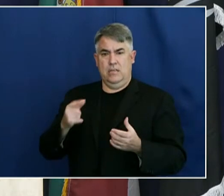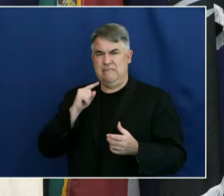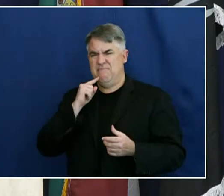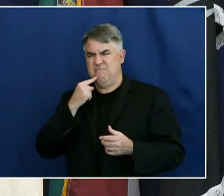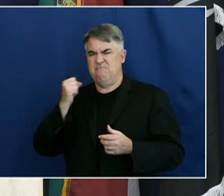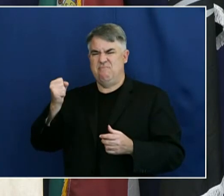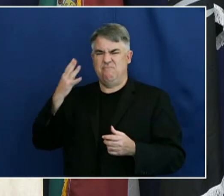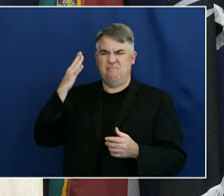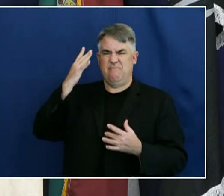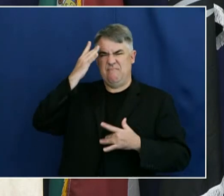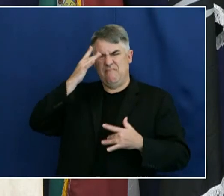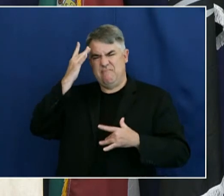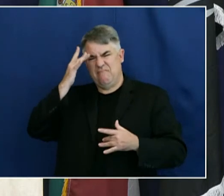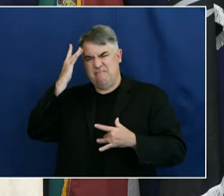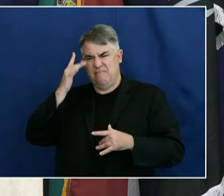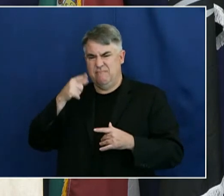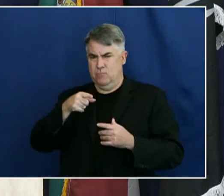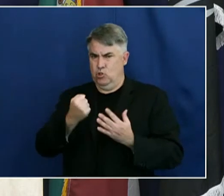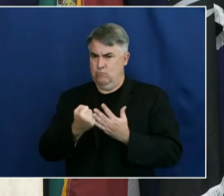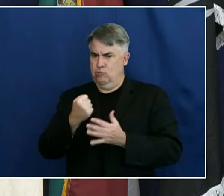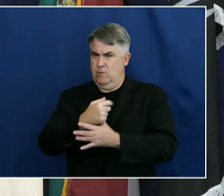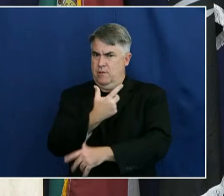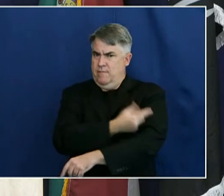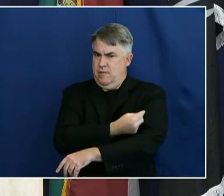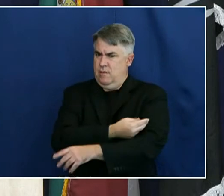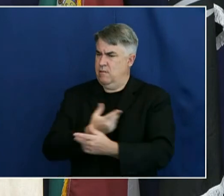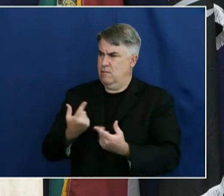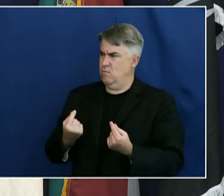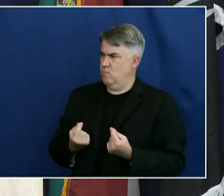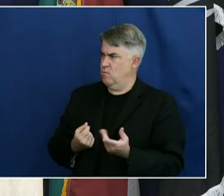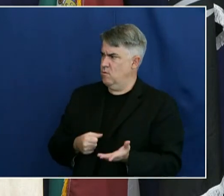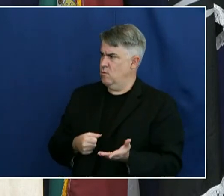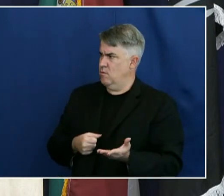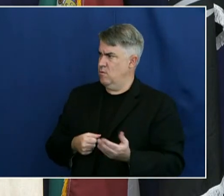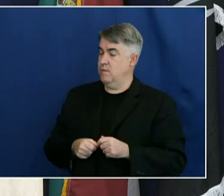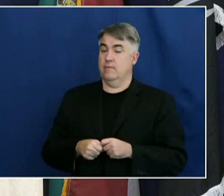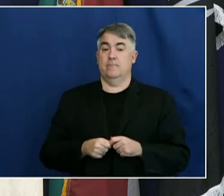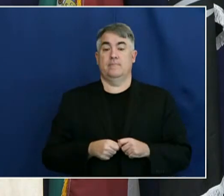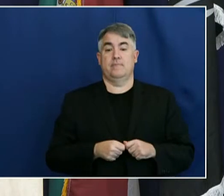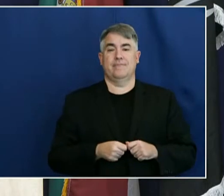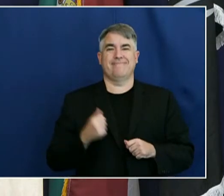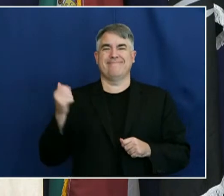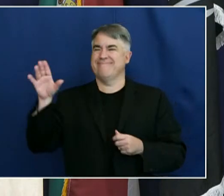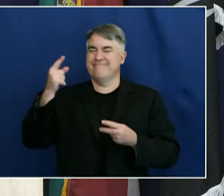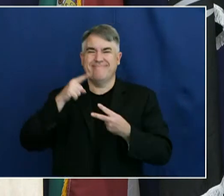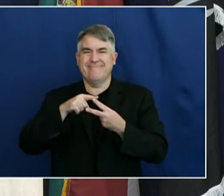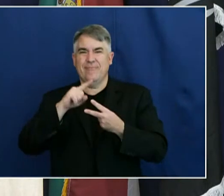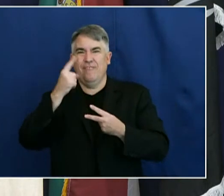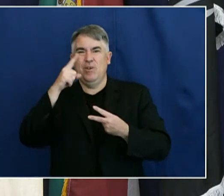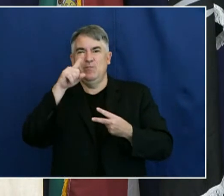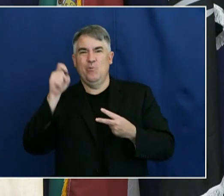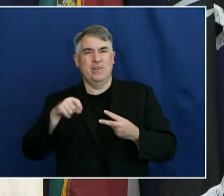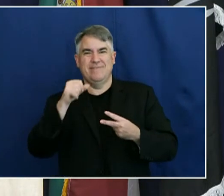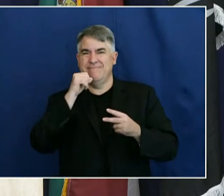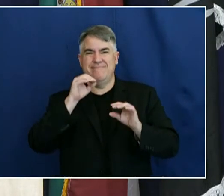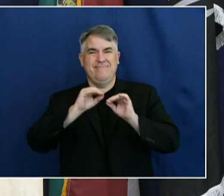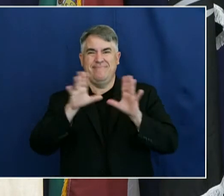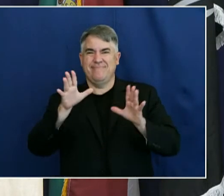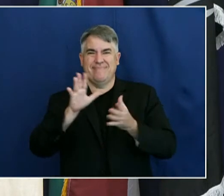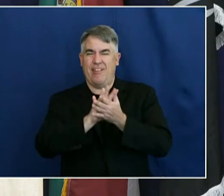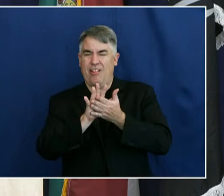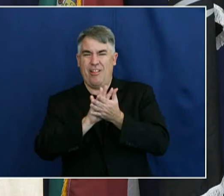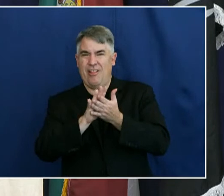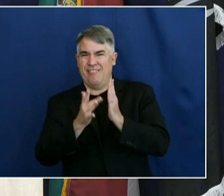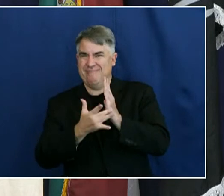out. Thank you. Yeah, thank you. Amy, you cut out for a second there, but I just want to be clear. Your question is kind of about any potential differences between San